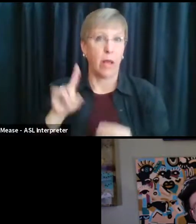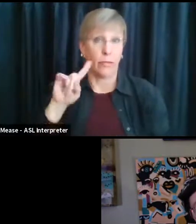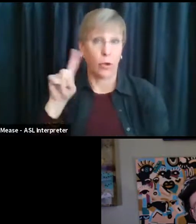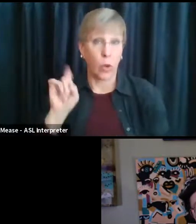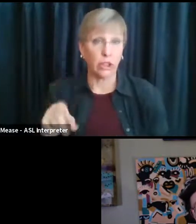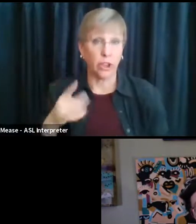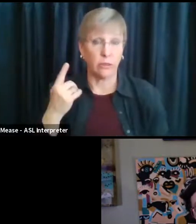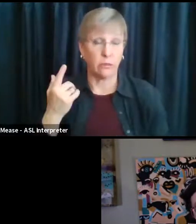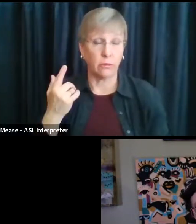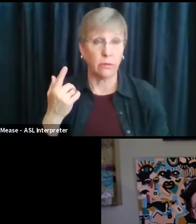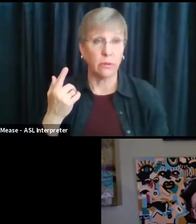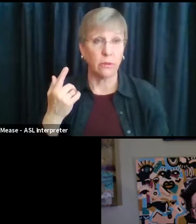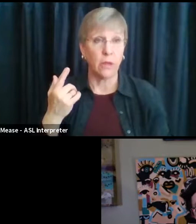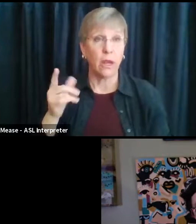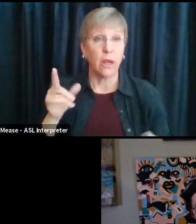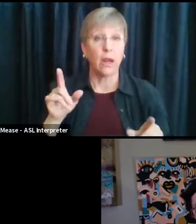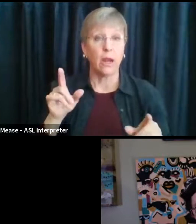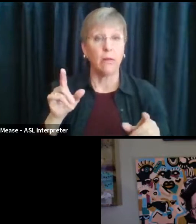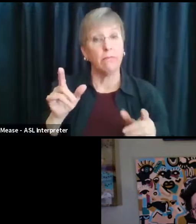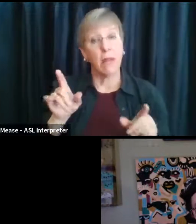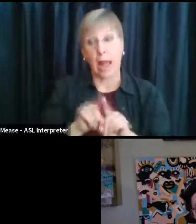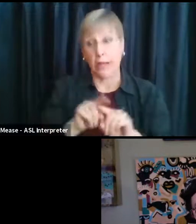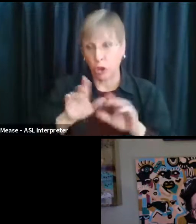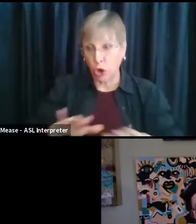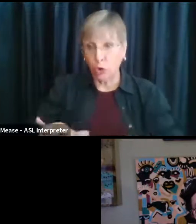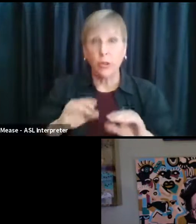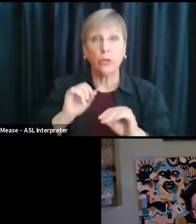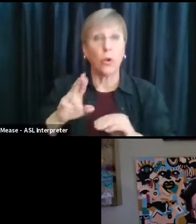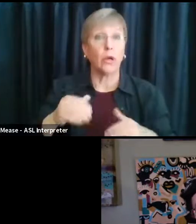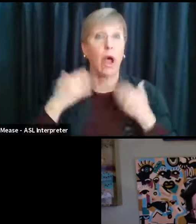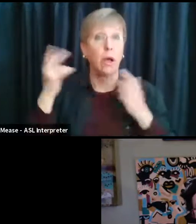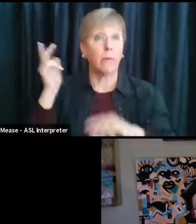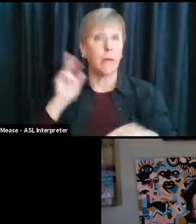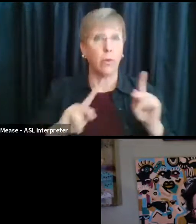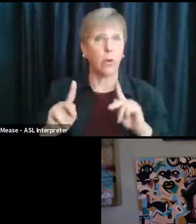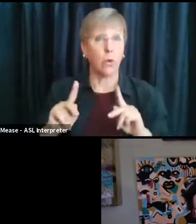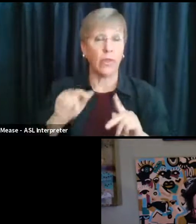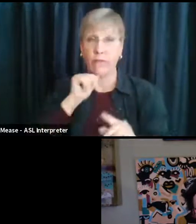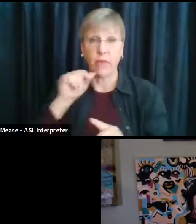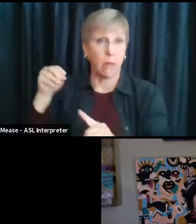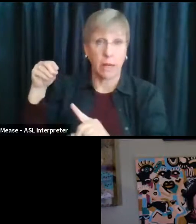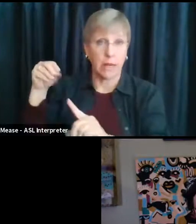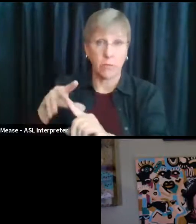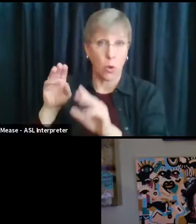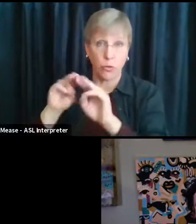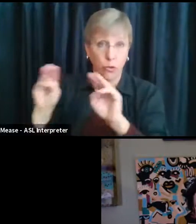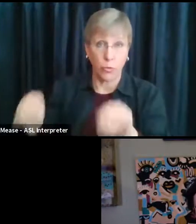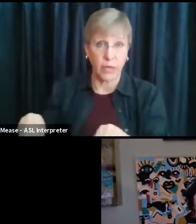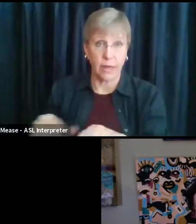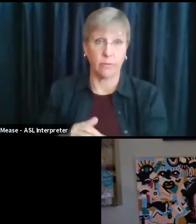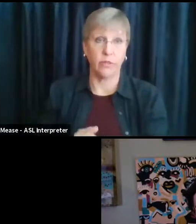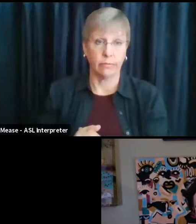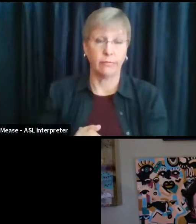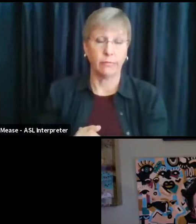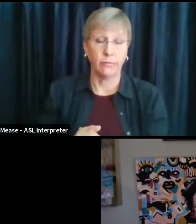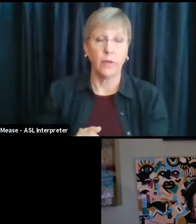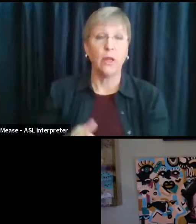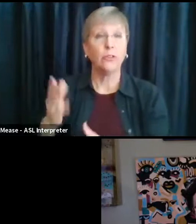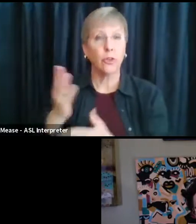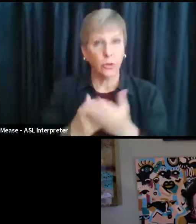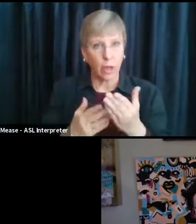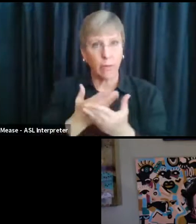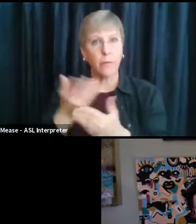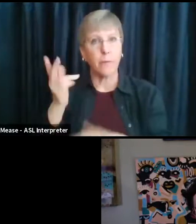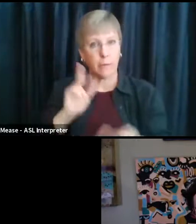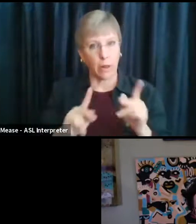because they, as children or as young people, they haven't been exposed to museum. So some of them